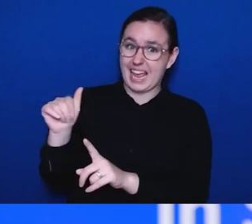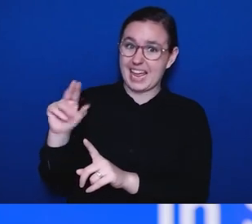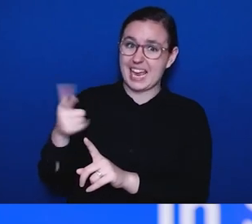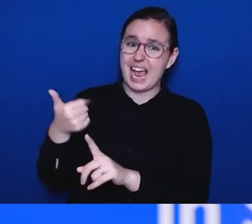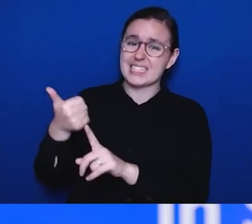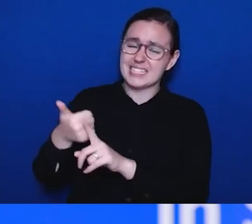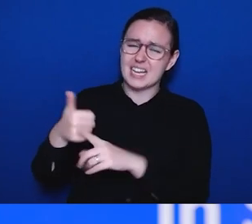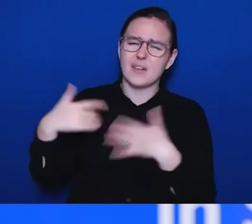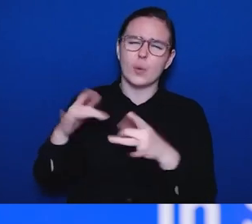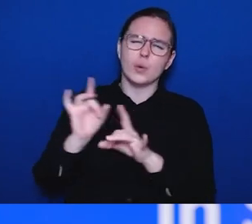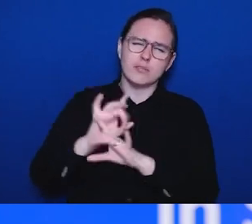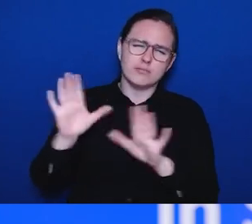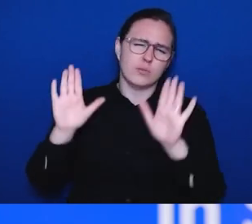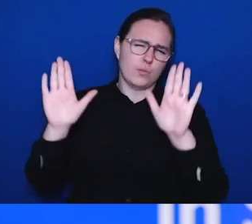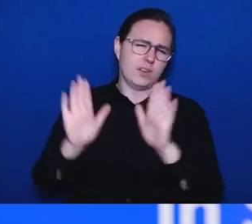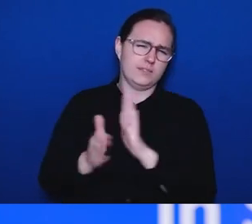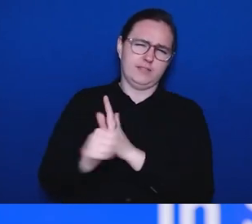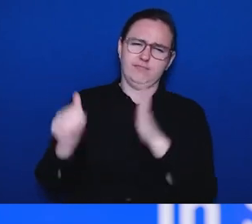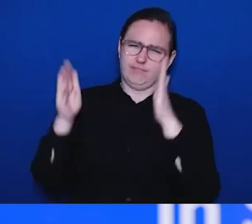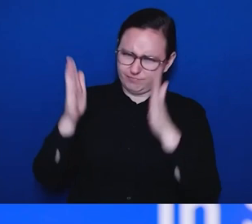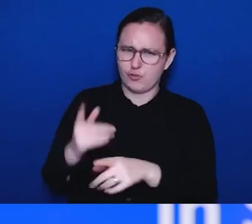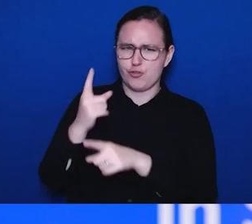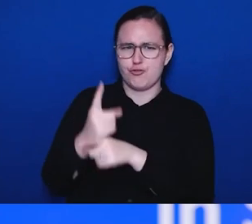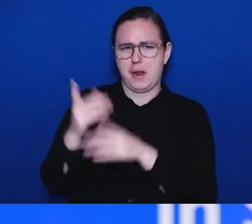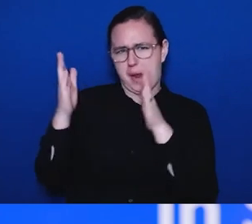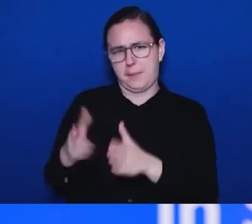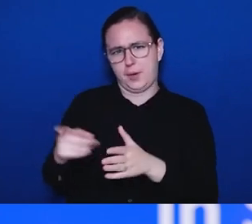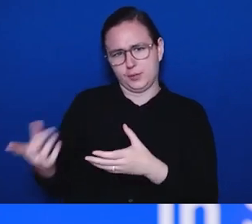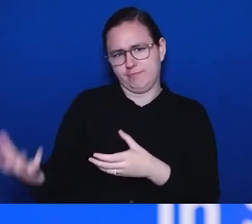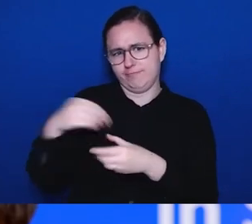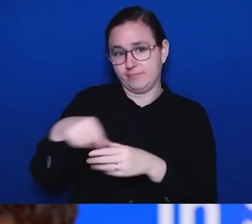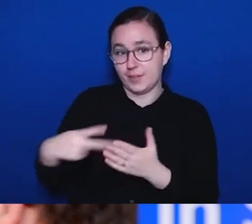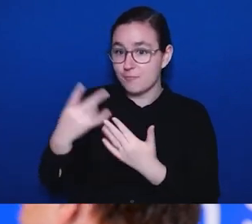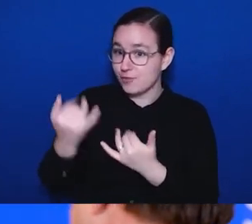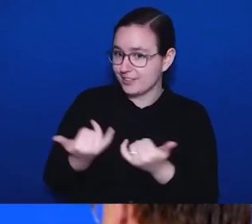our province and for this project, and it's my honor to introduce her to speak now.